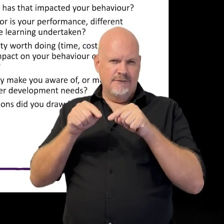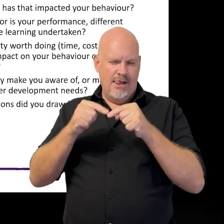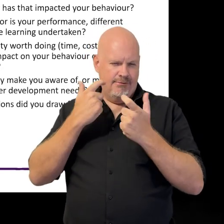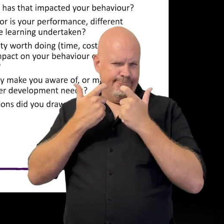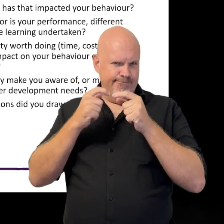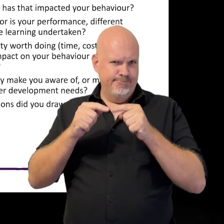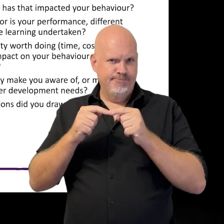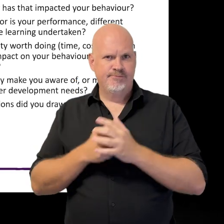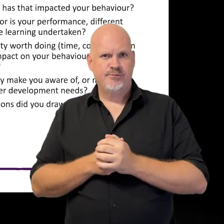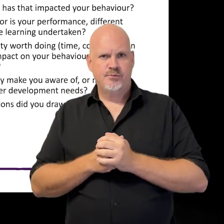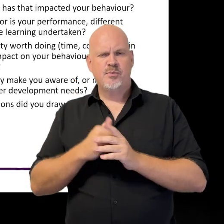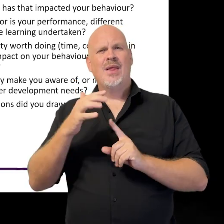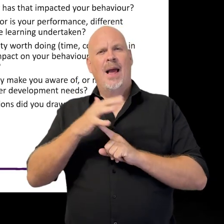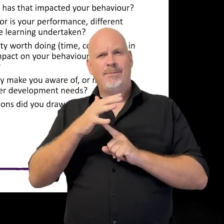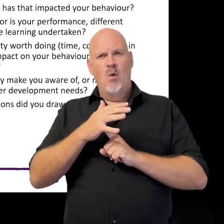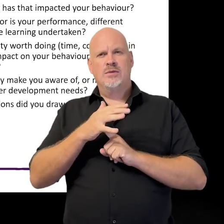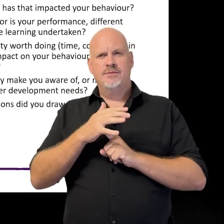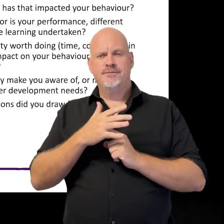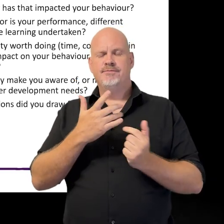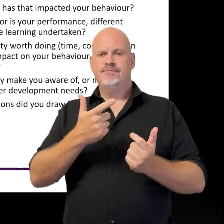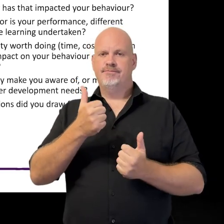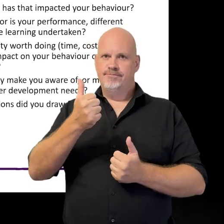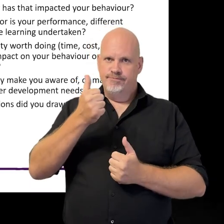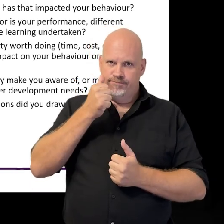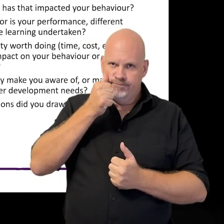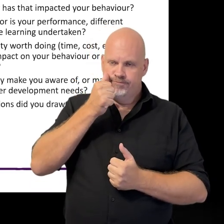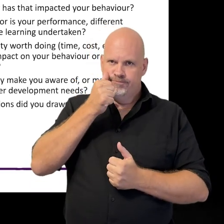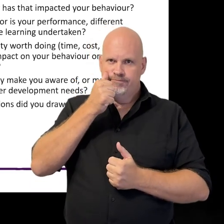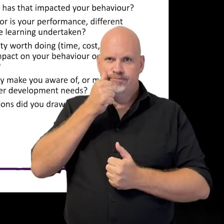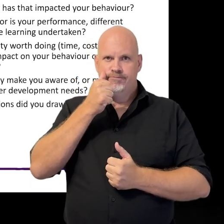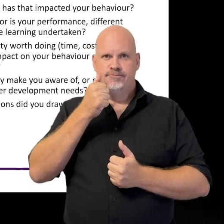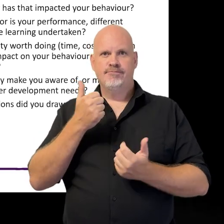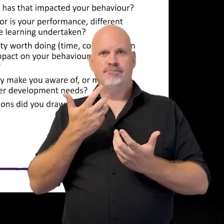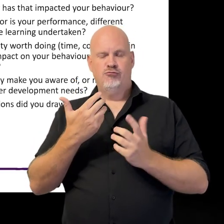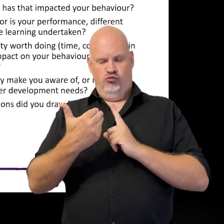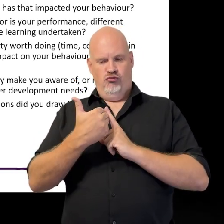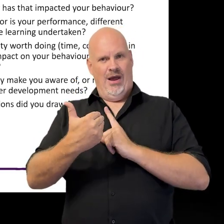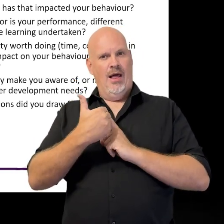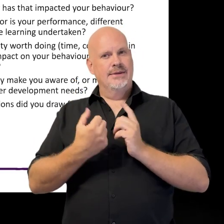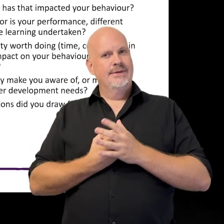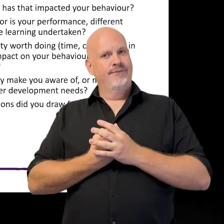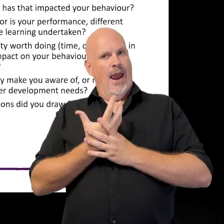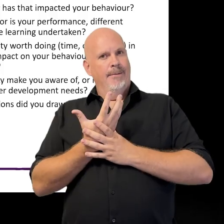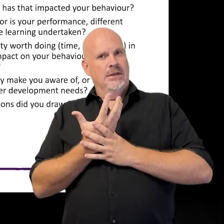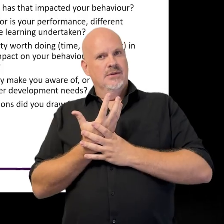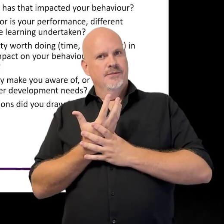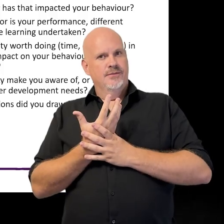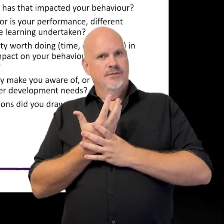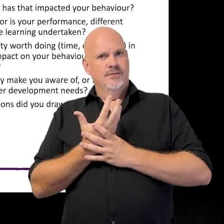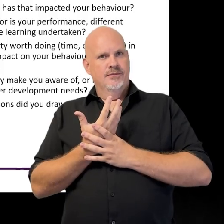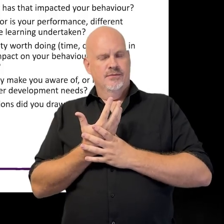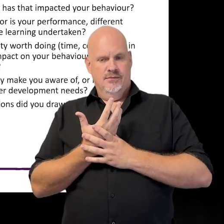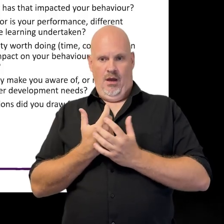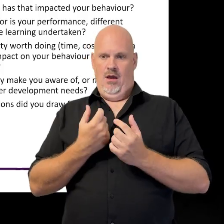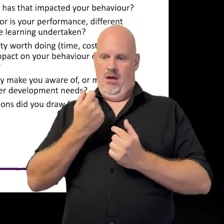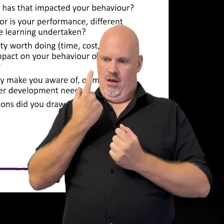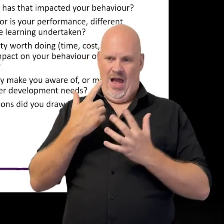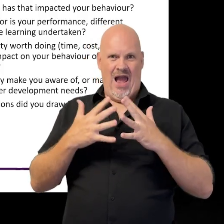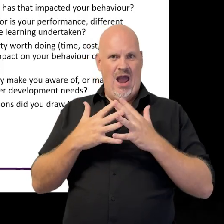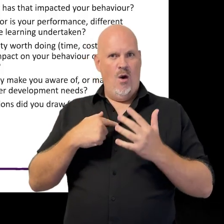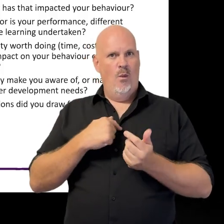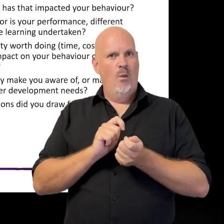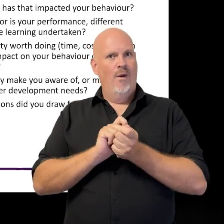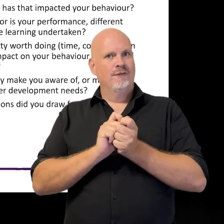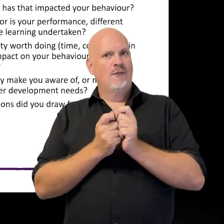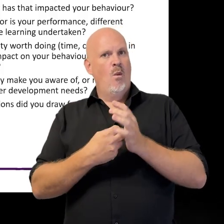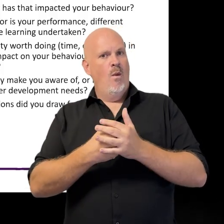take? What's been the impact of those development activities? So think about that. Think about